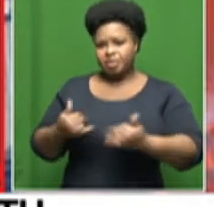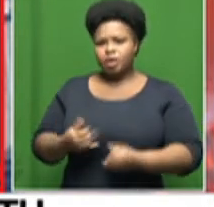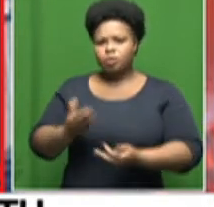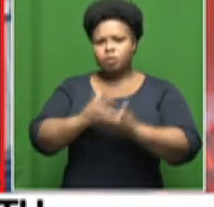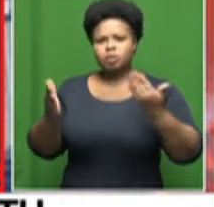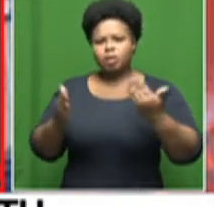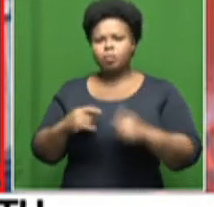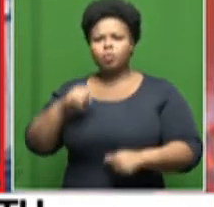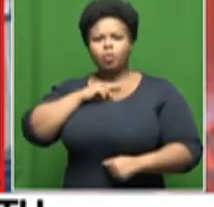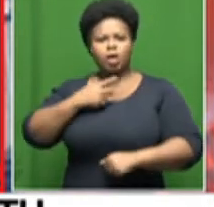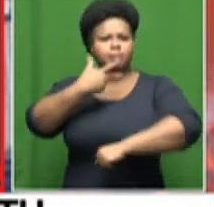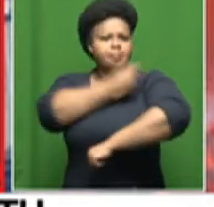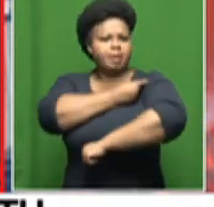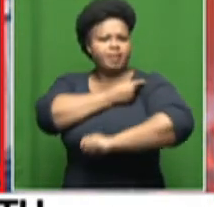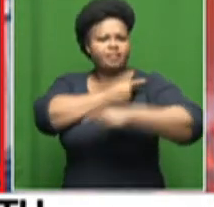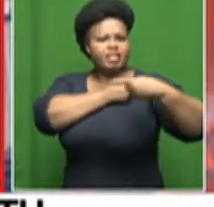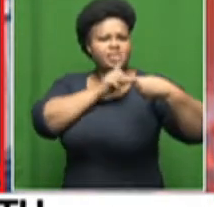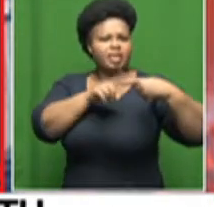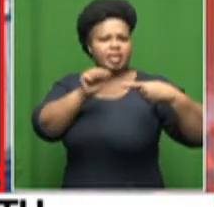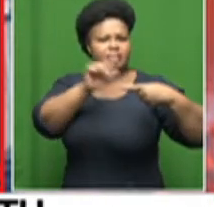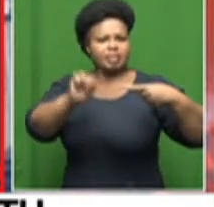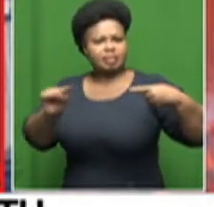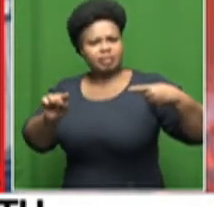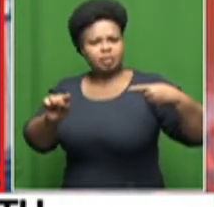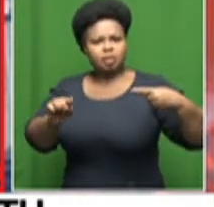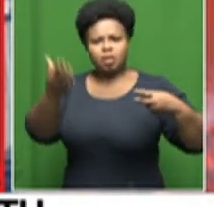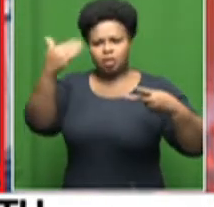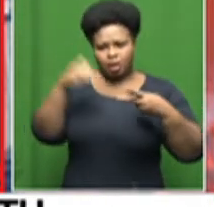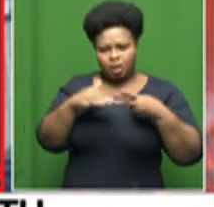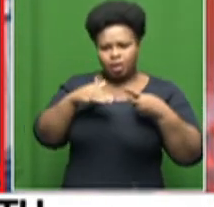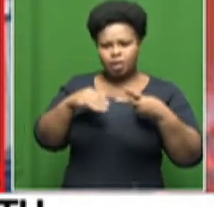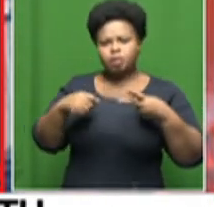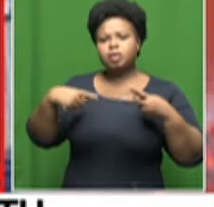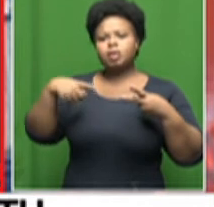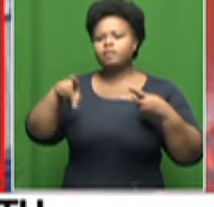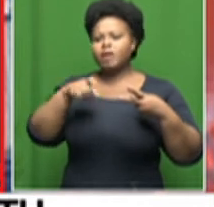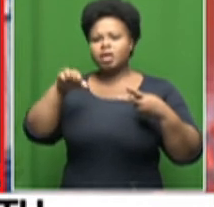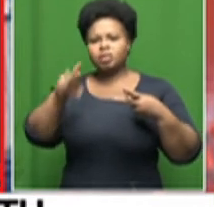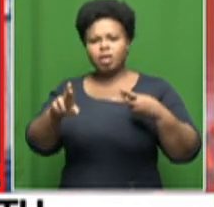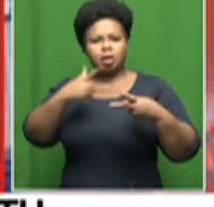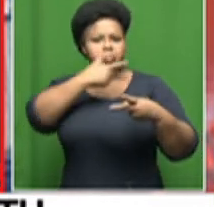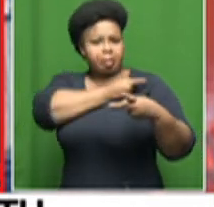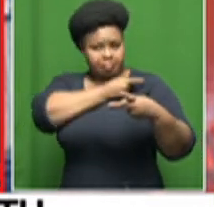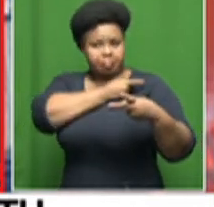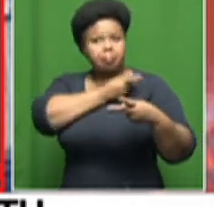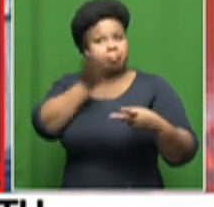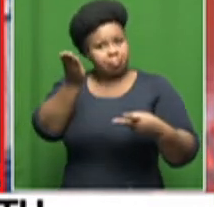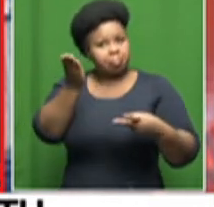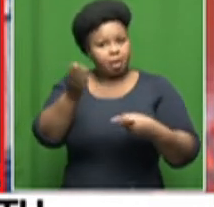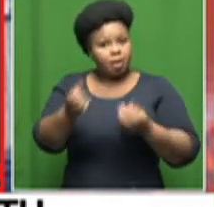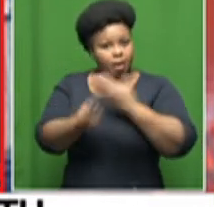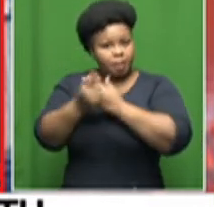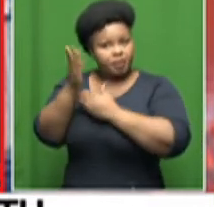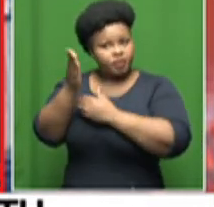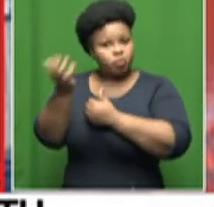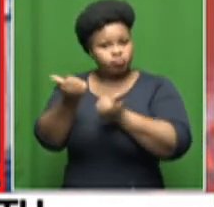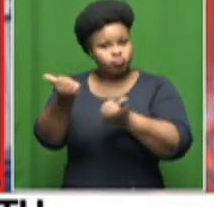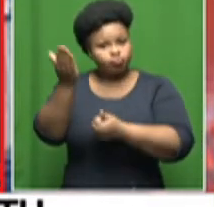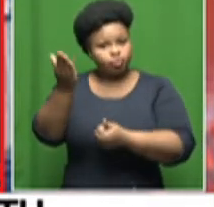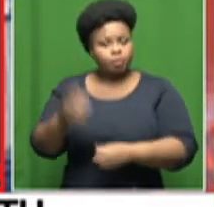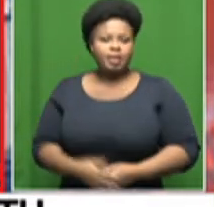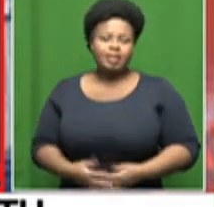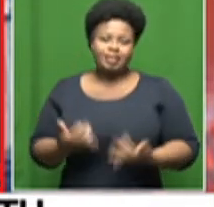that receive the Astrazeneca vaccine will probably be receiving the Pfizer vaccine as a second dose. And probably within a space of